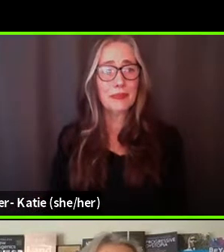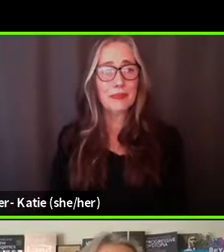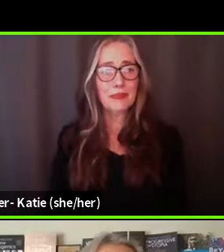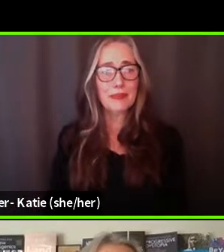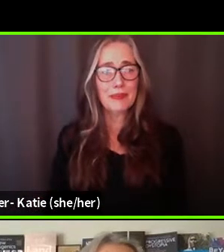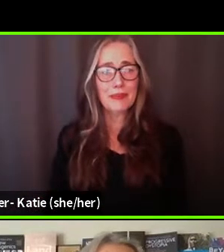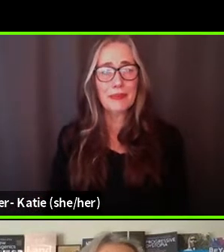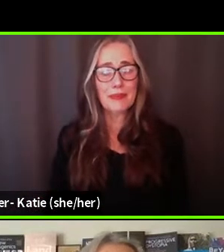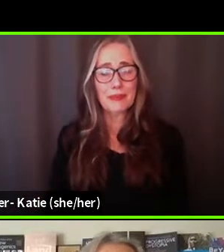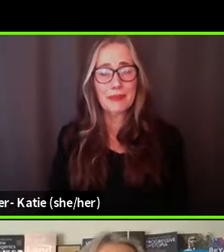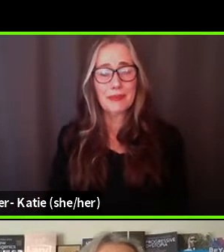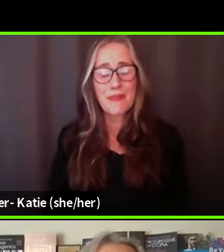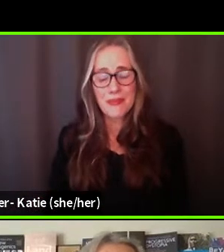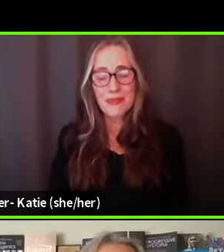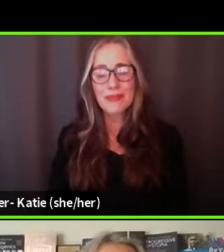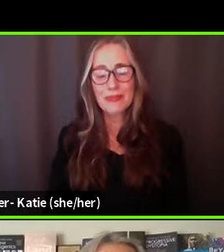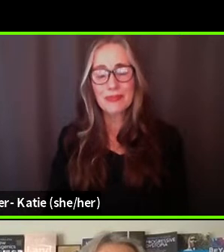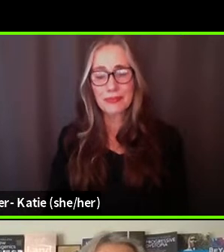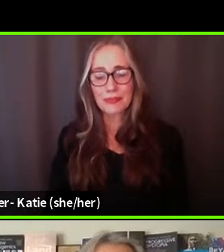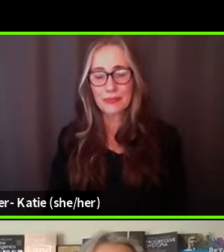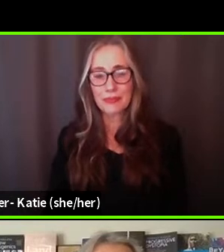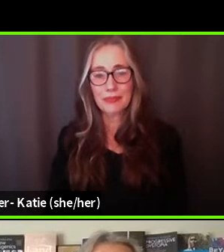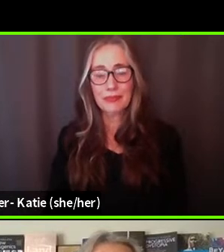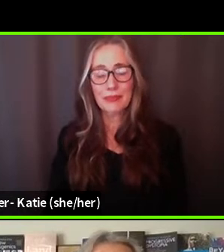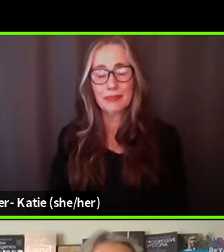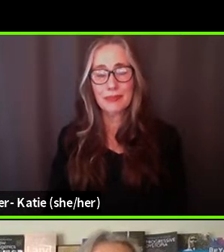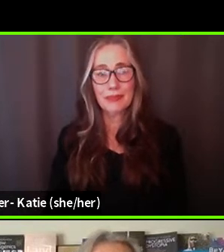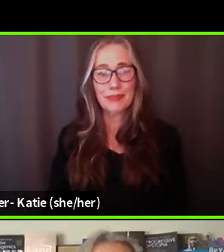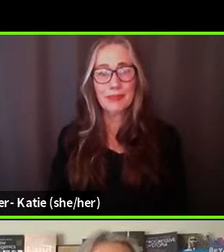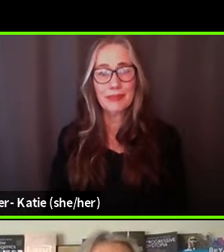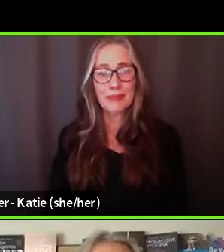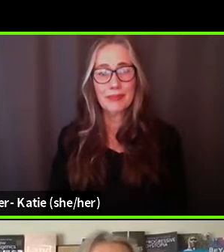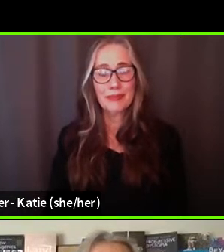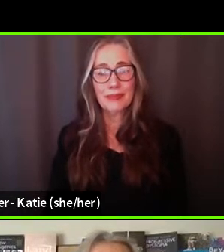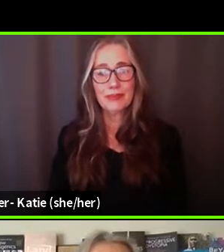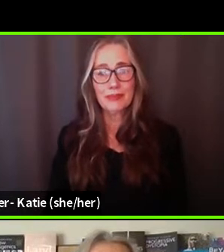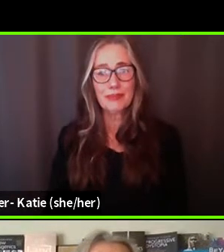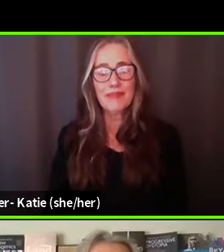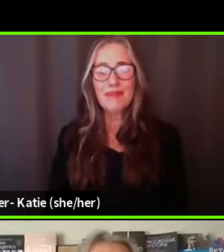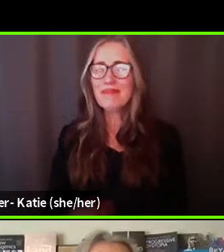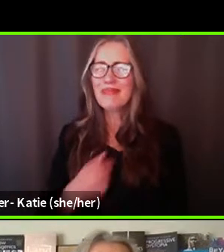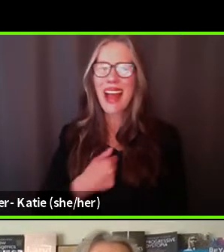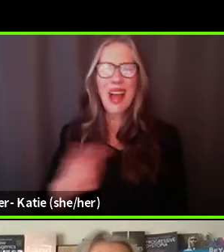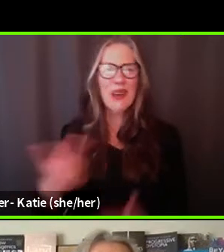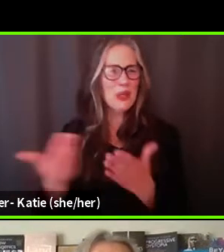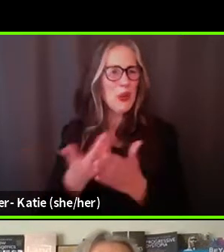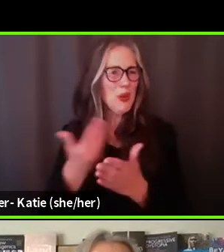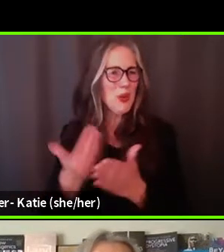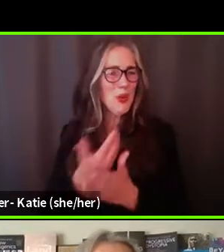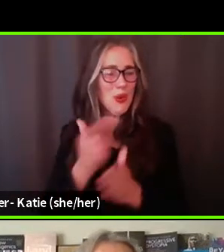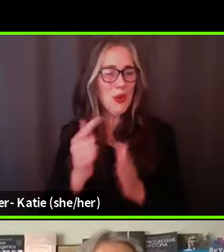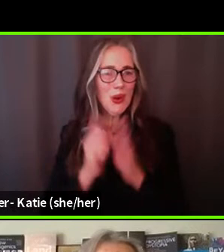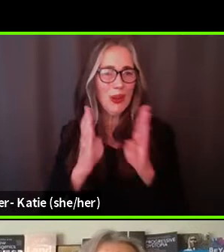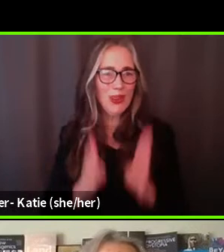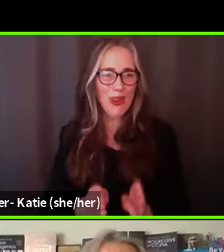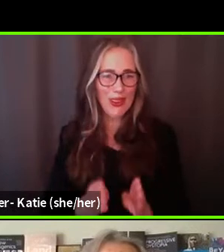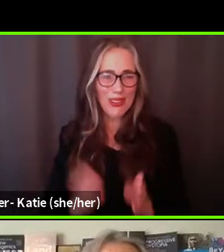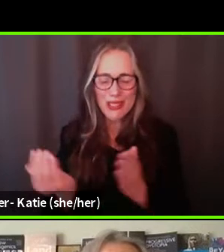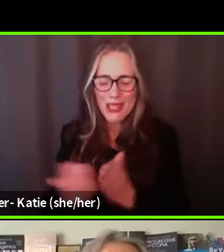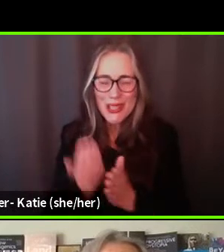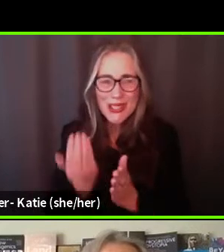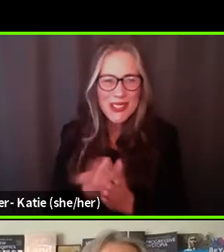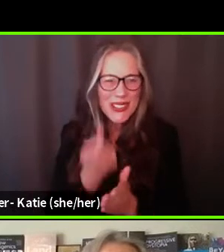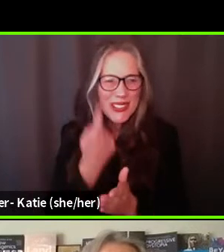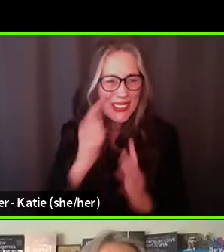and okay so i was i was a baby lawyer baby activist and i was looking